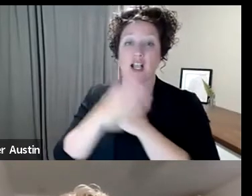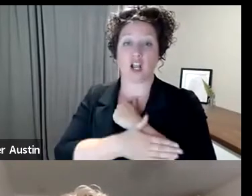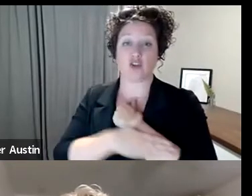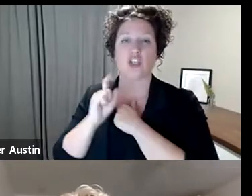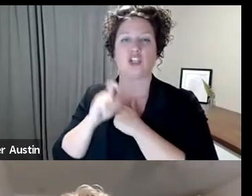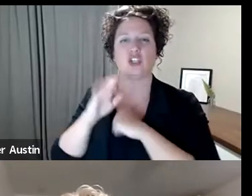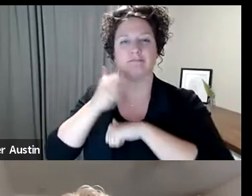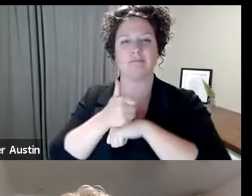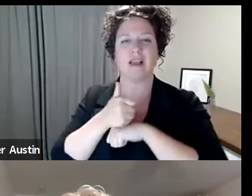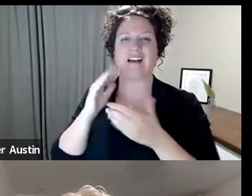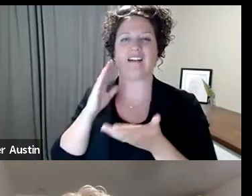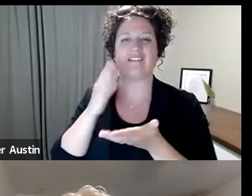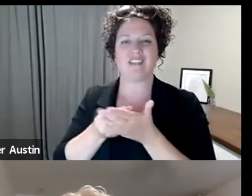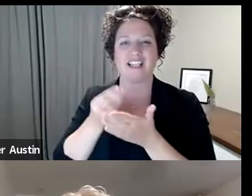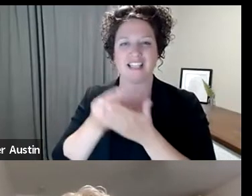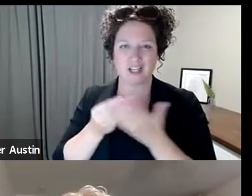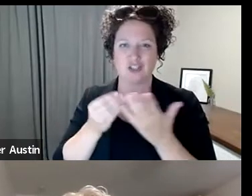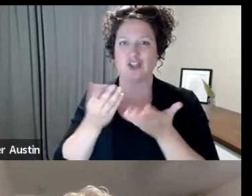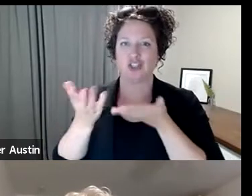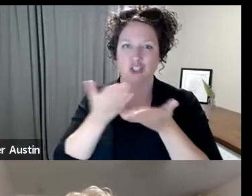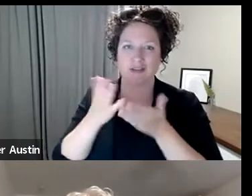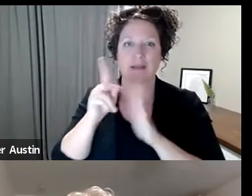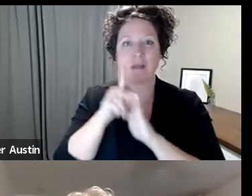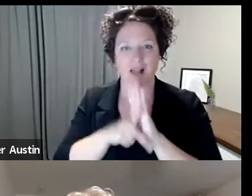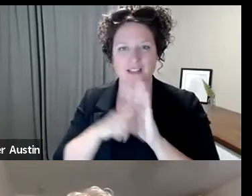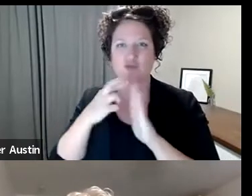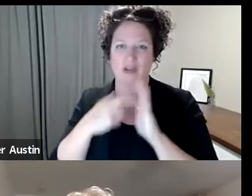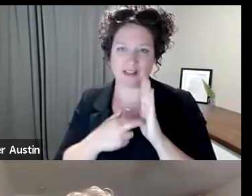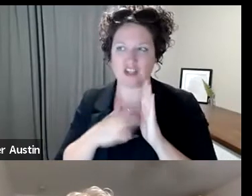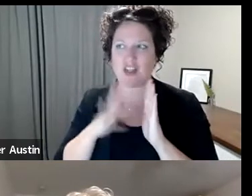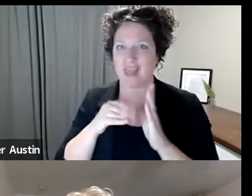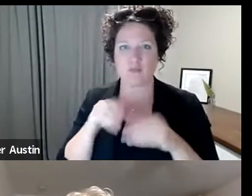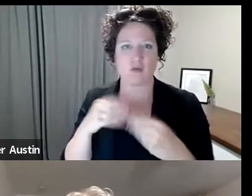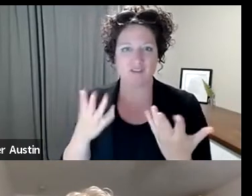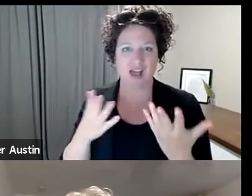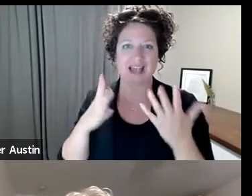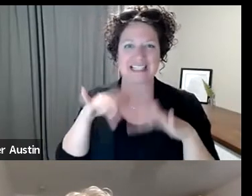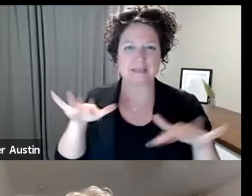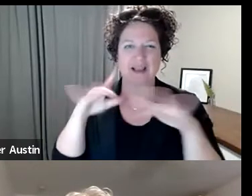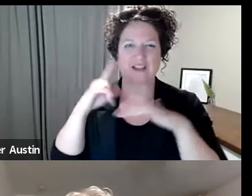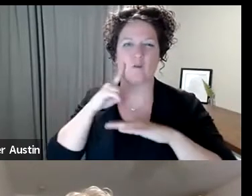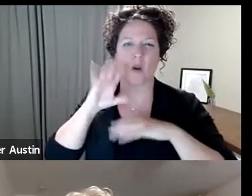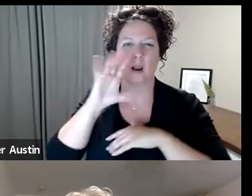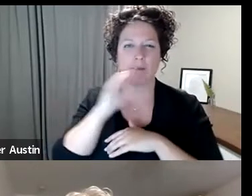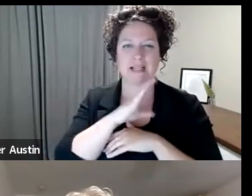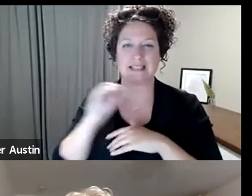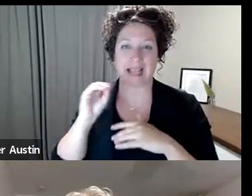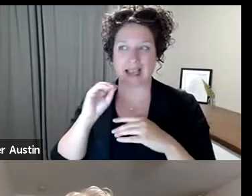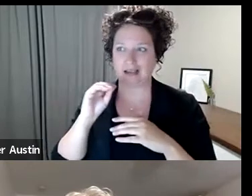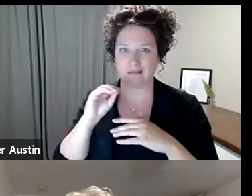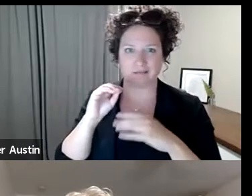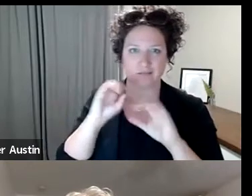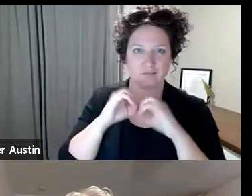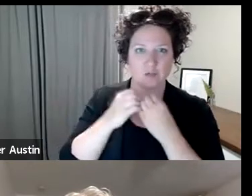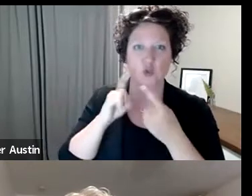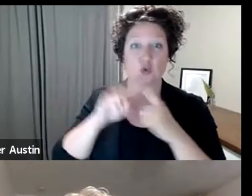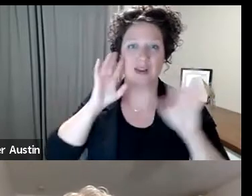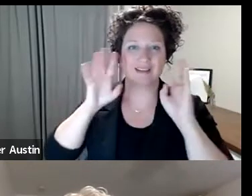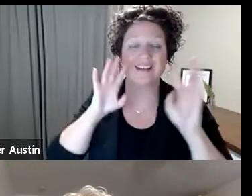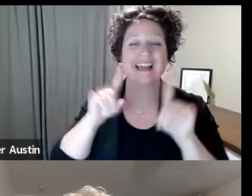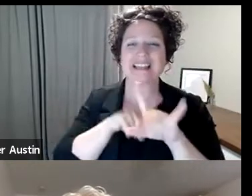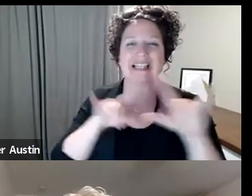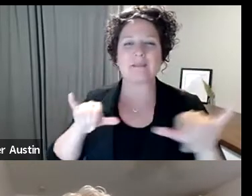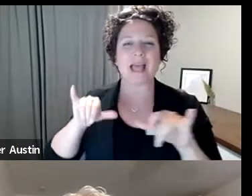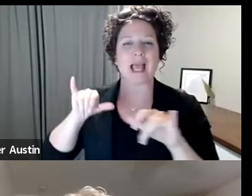financial services policies and regulations that provide space for companies and industries to innovate while safeguarding